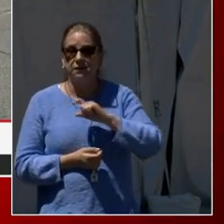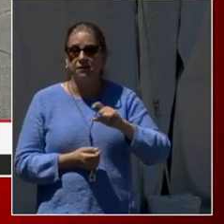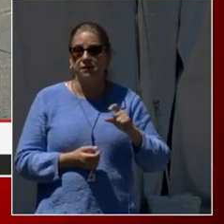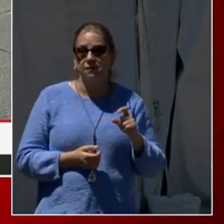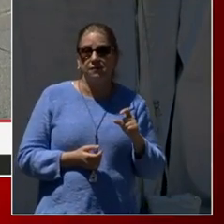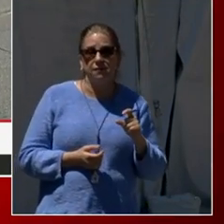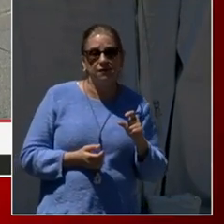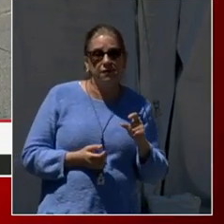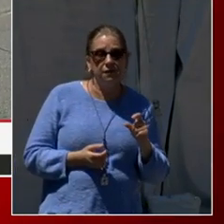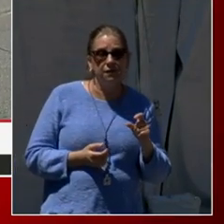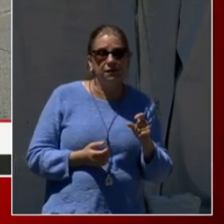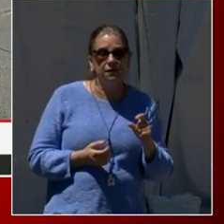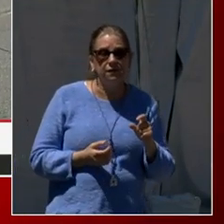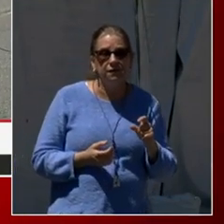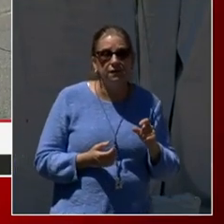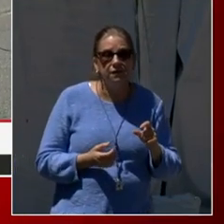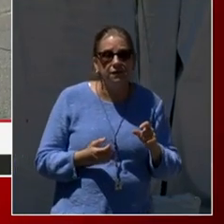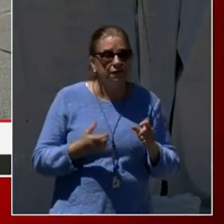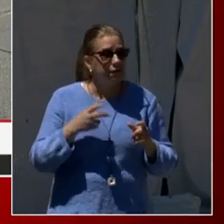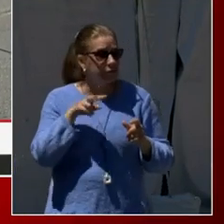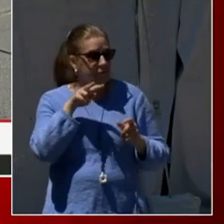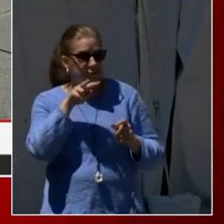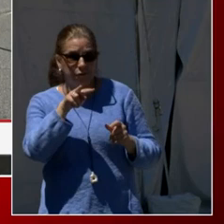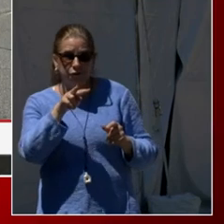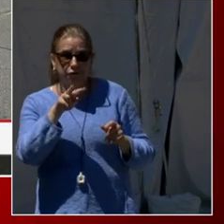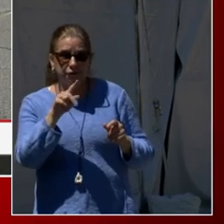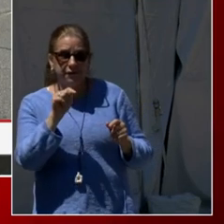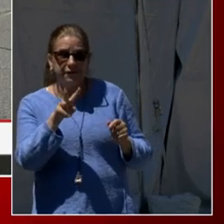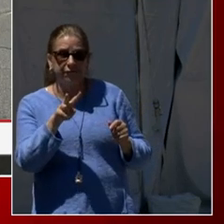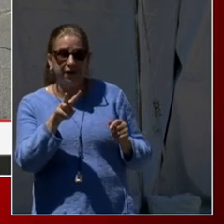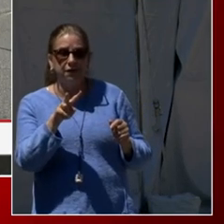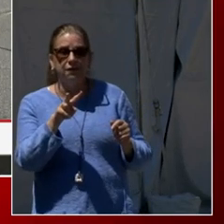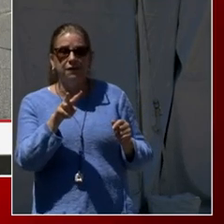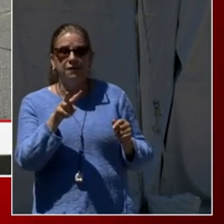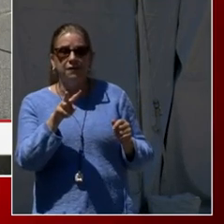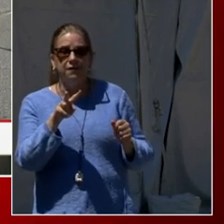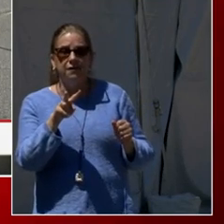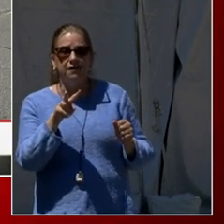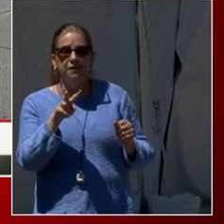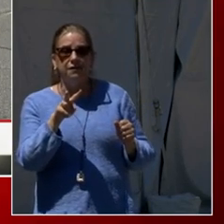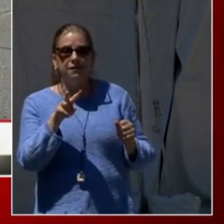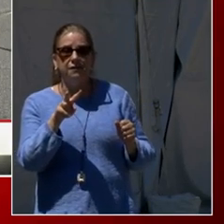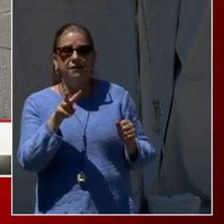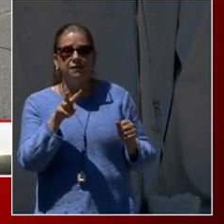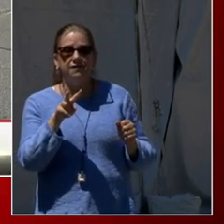night from the local TV stations of the disruptions downtown and